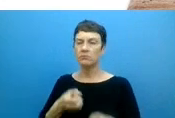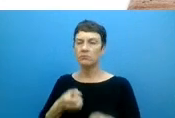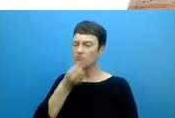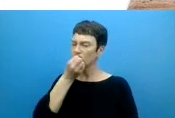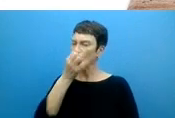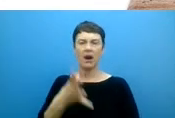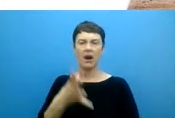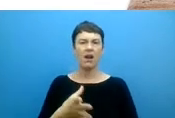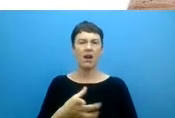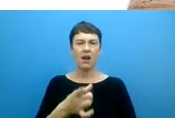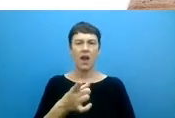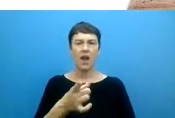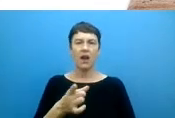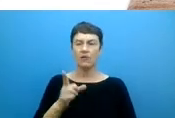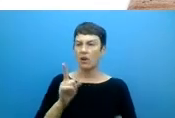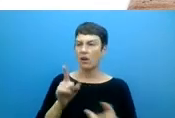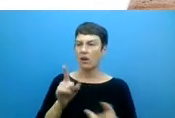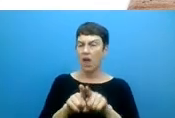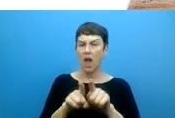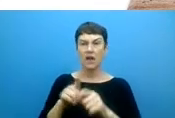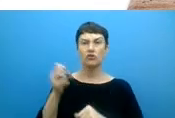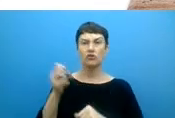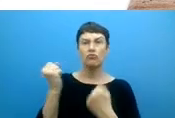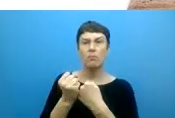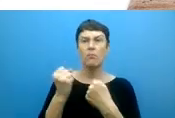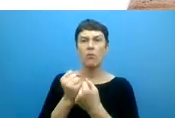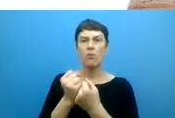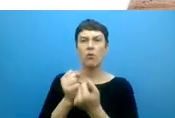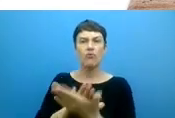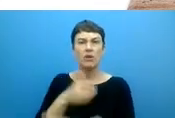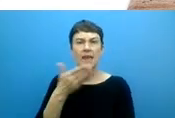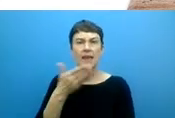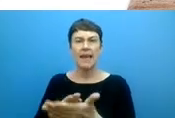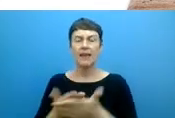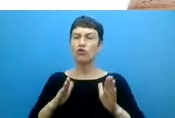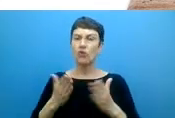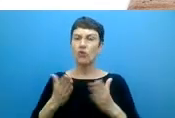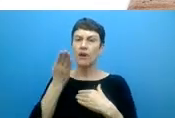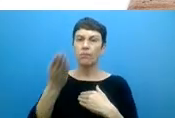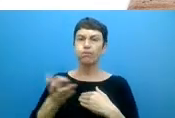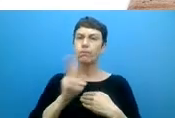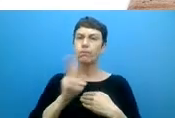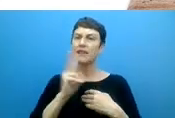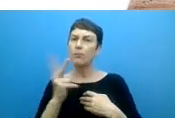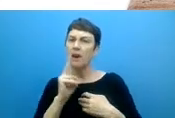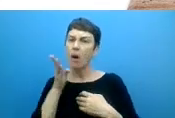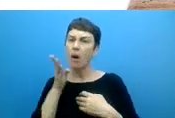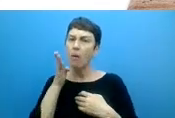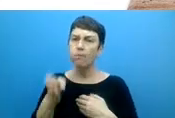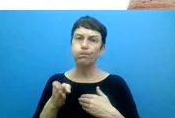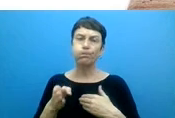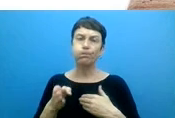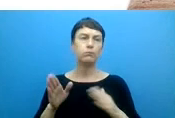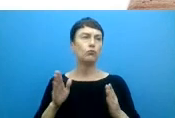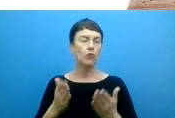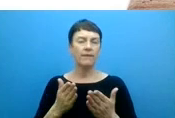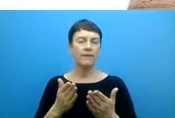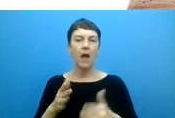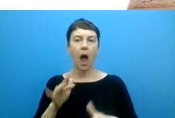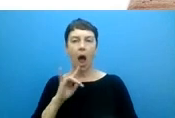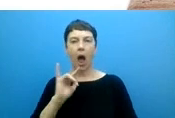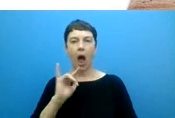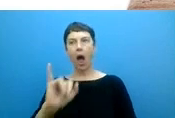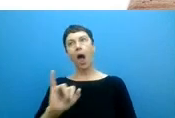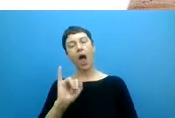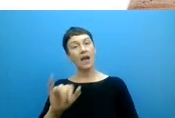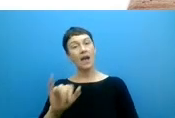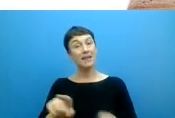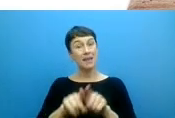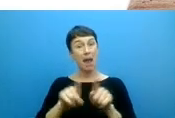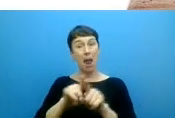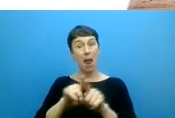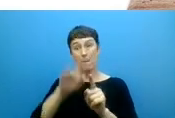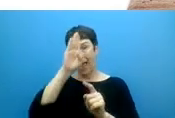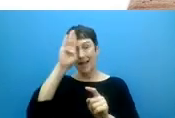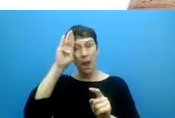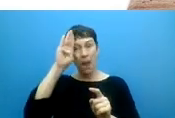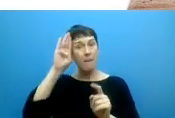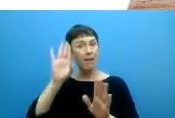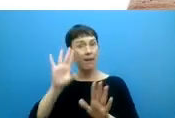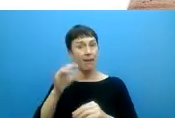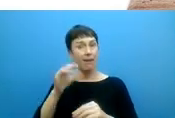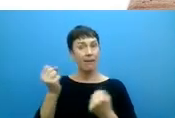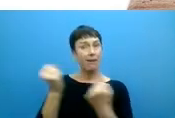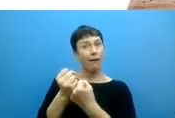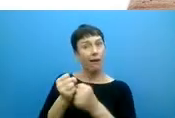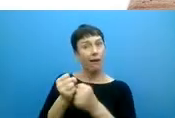of the translation services that exist, and also just the academic assistance they can receive from